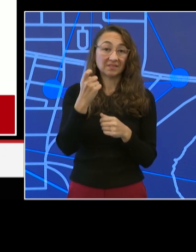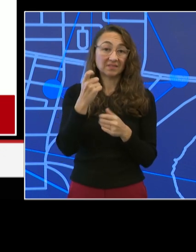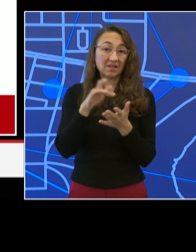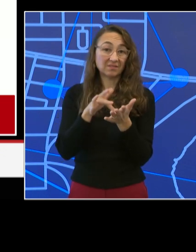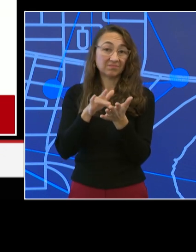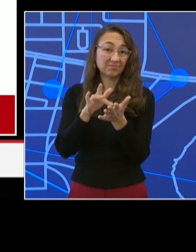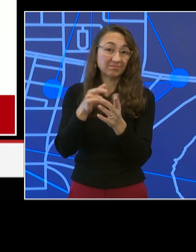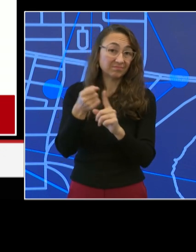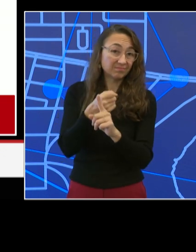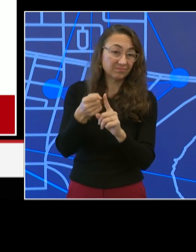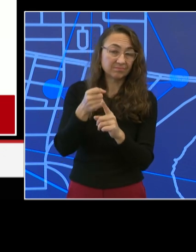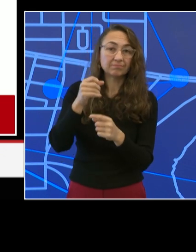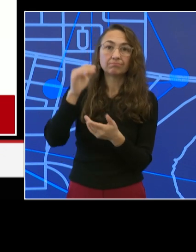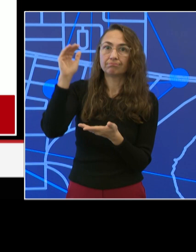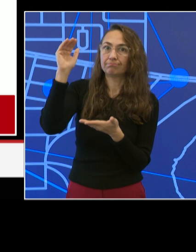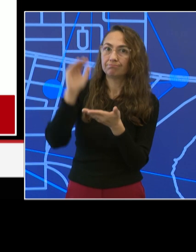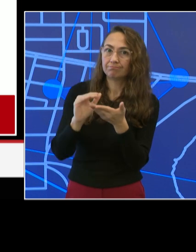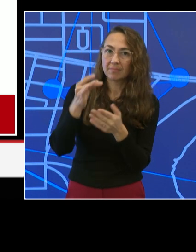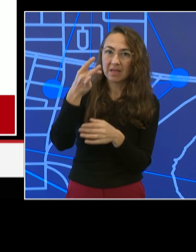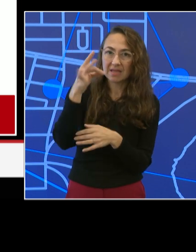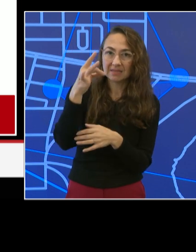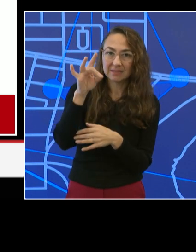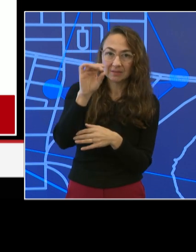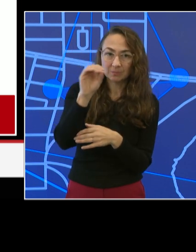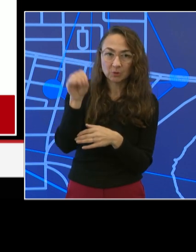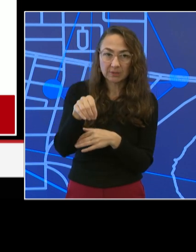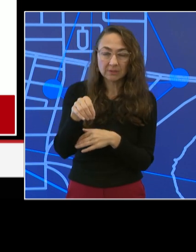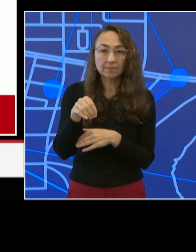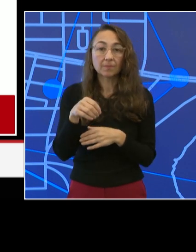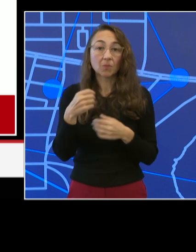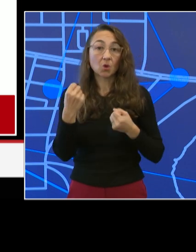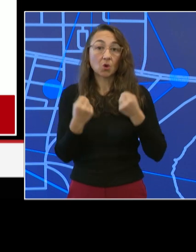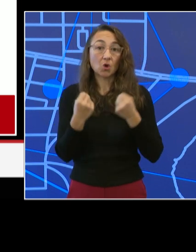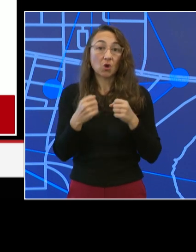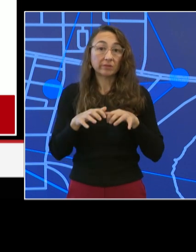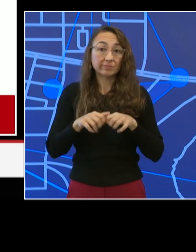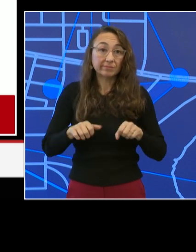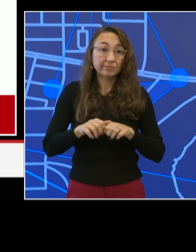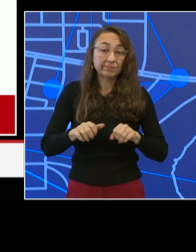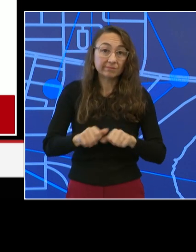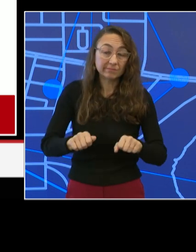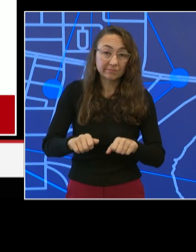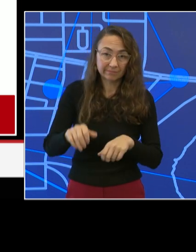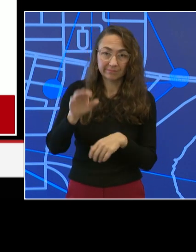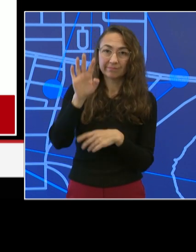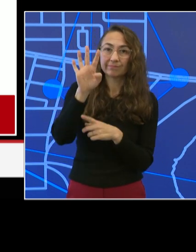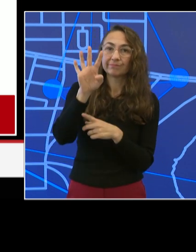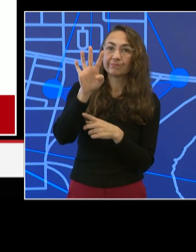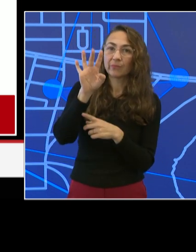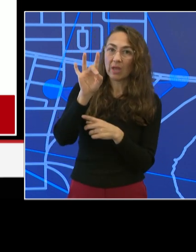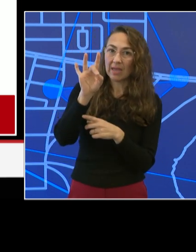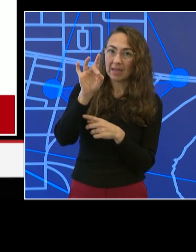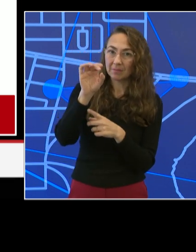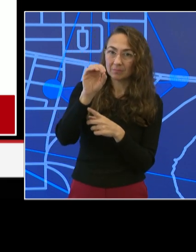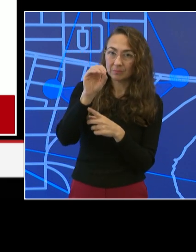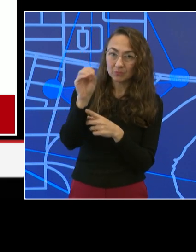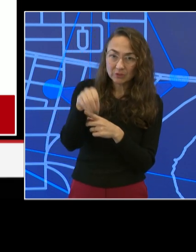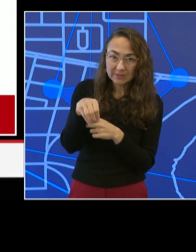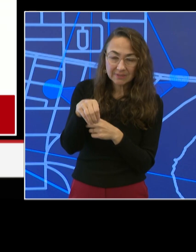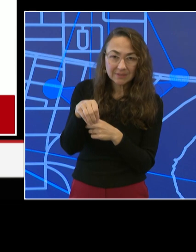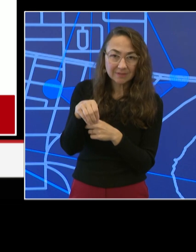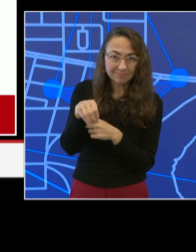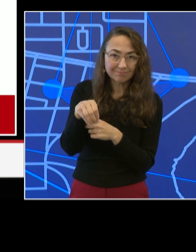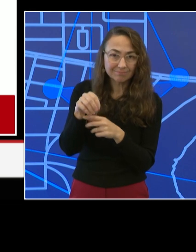in theft from autos, which gives us a district-wide total crime reduction of 15%. To us, these